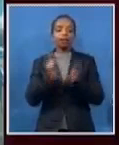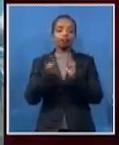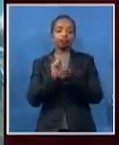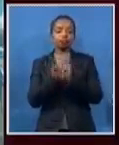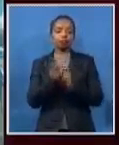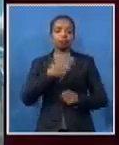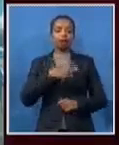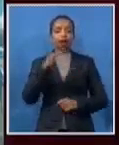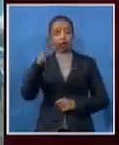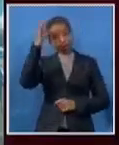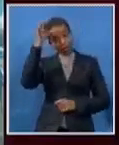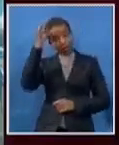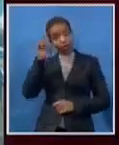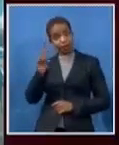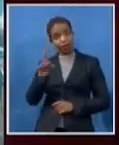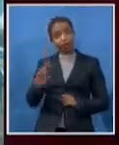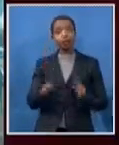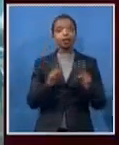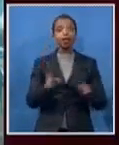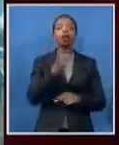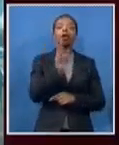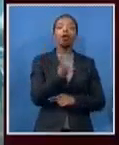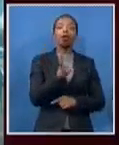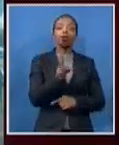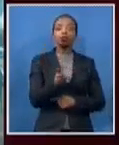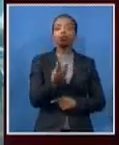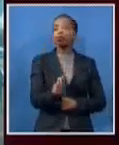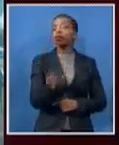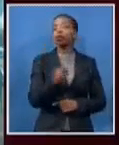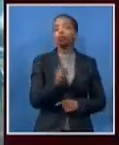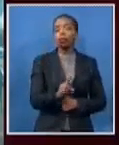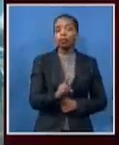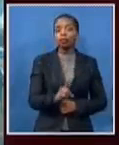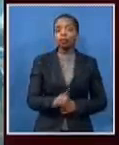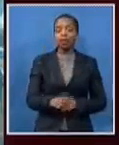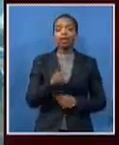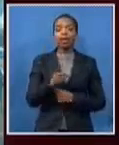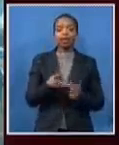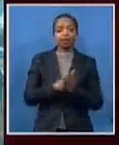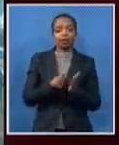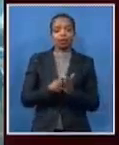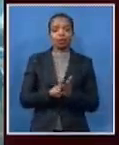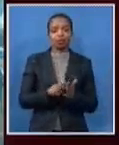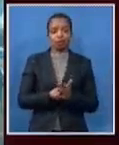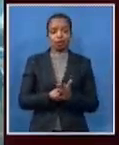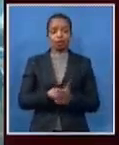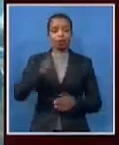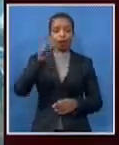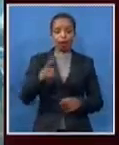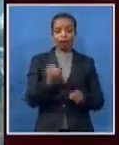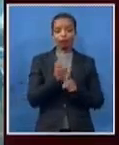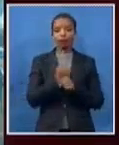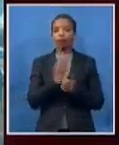more labor-intensive economy. We have to make it more attractive for employers to hire